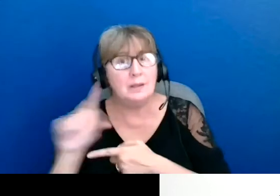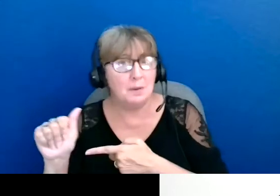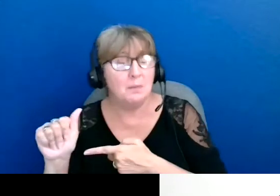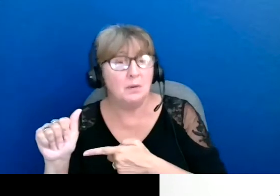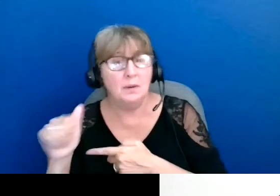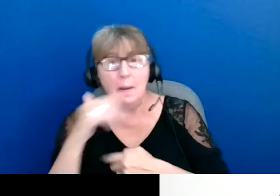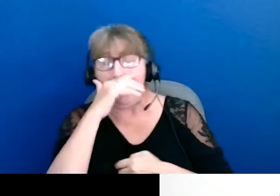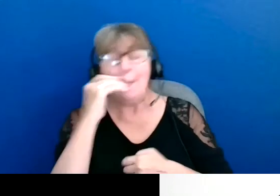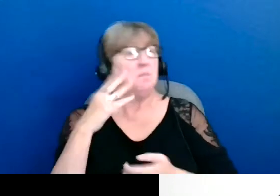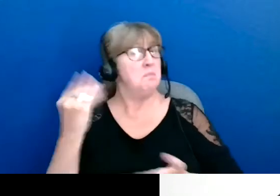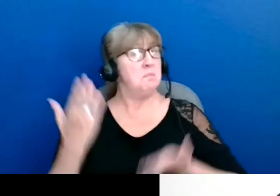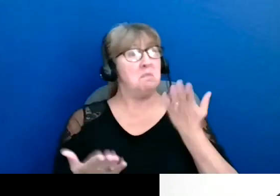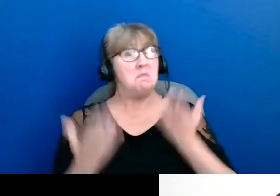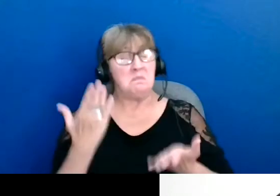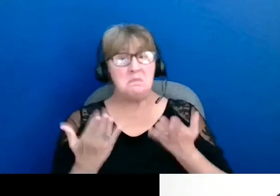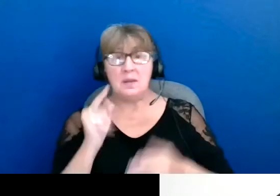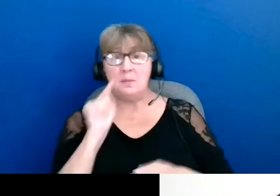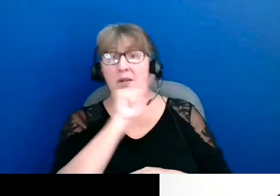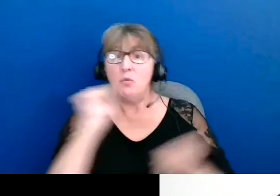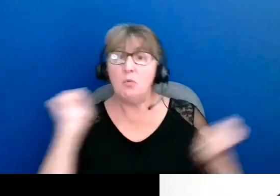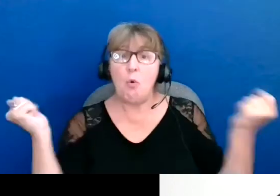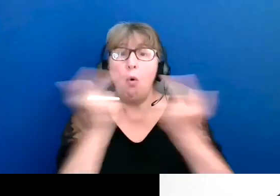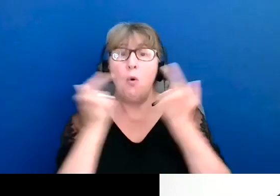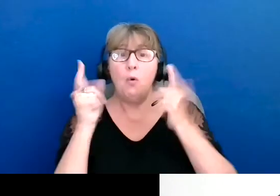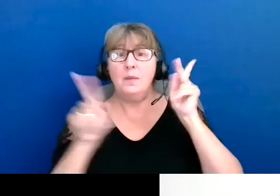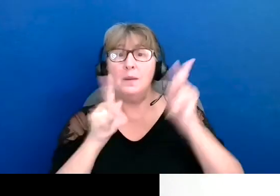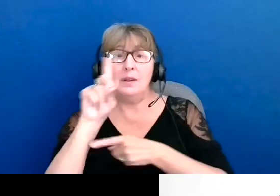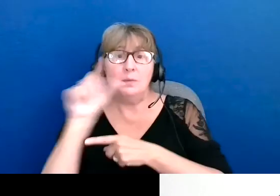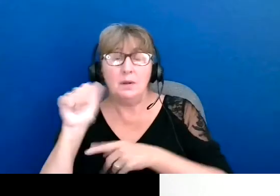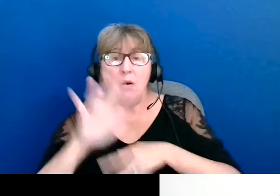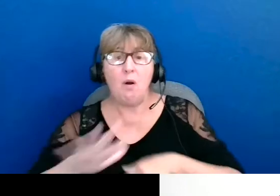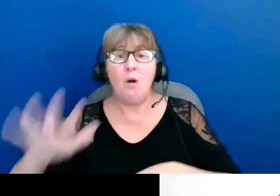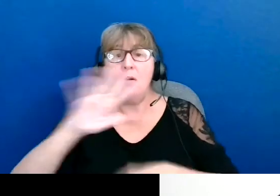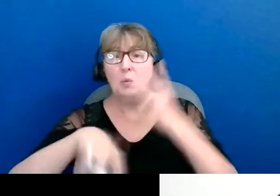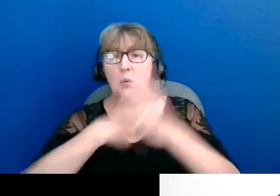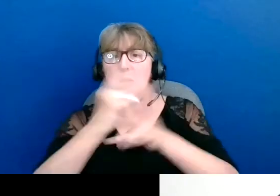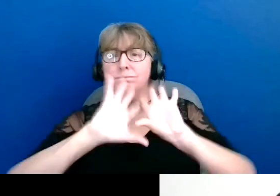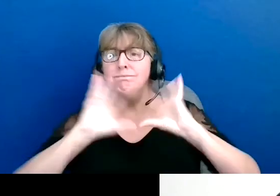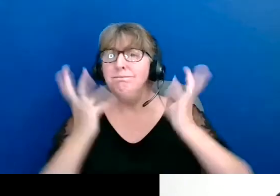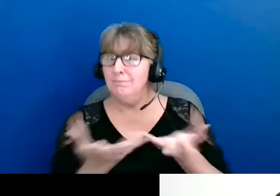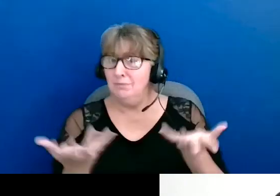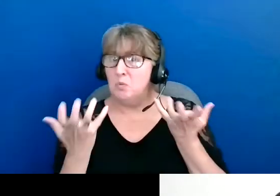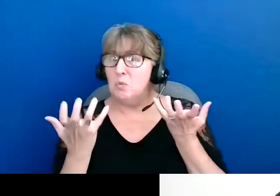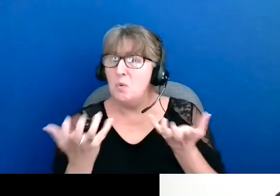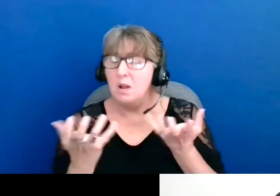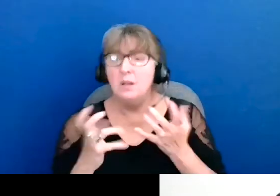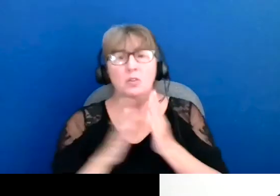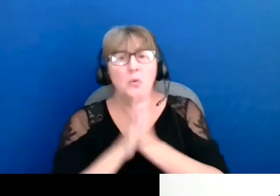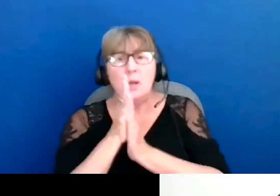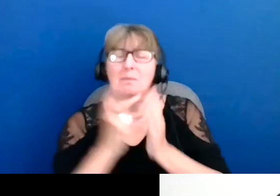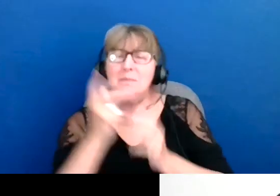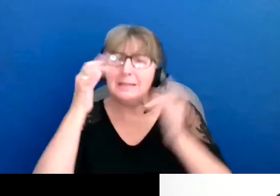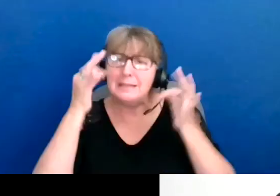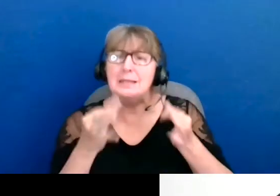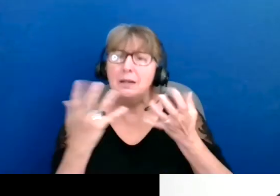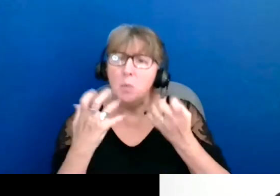and maybe even all disabled people around the world. So I wanted to build up my advocacy skills.